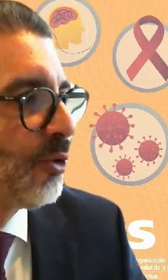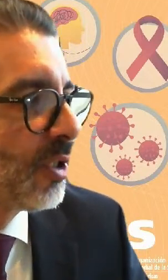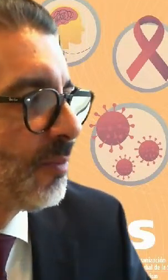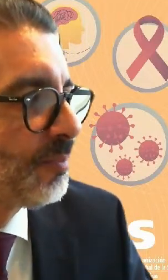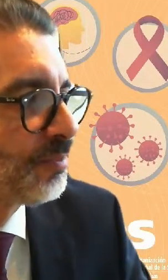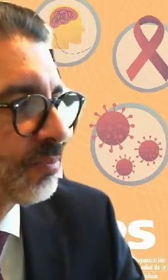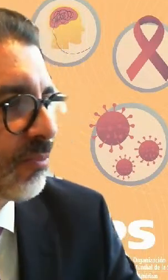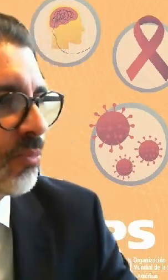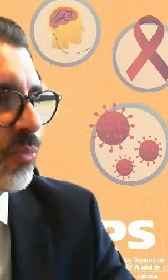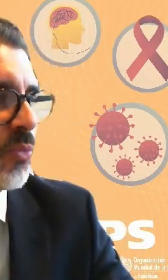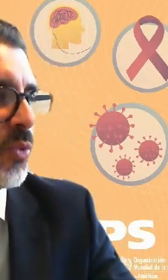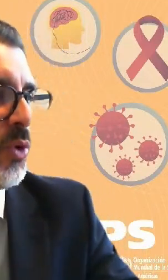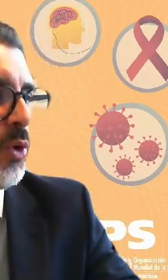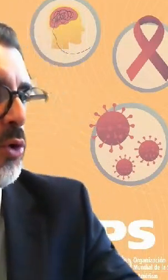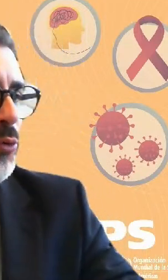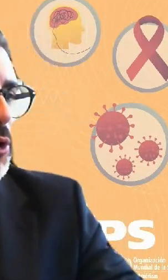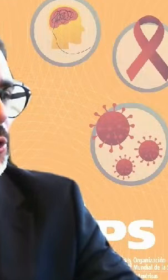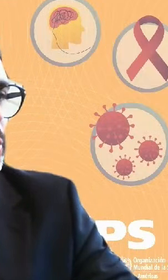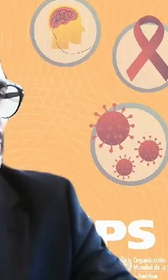for